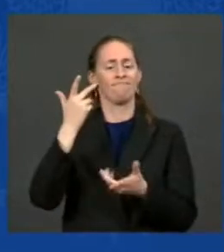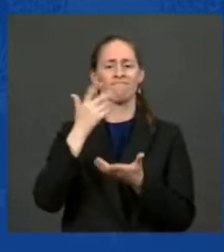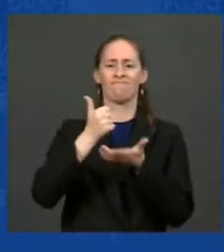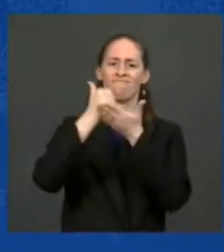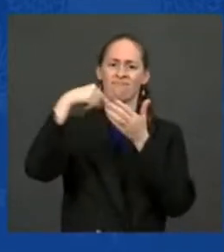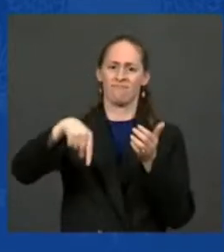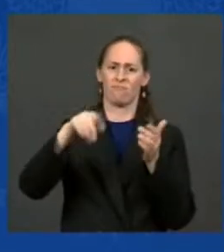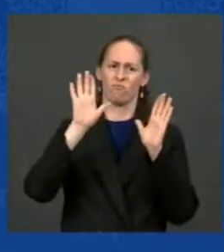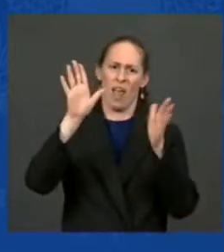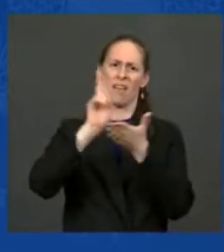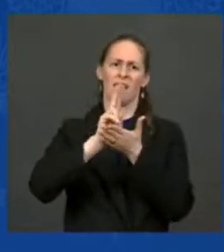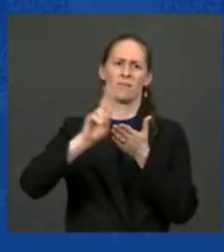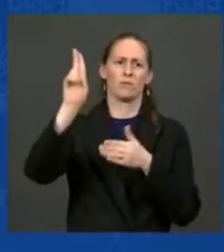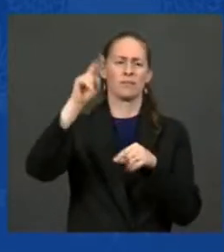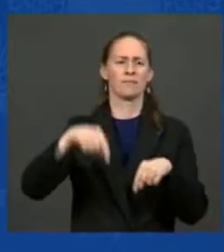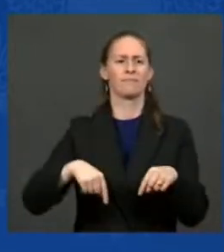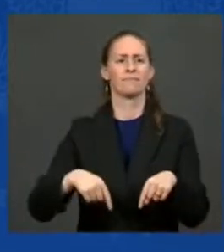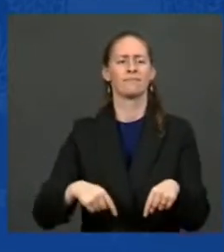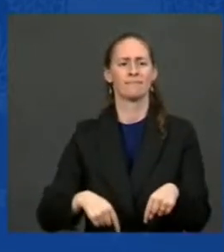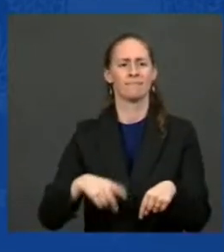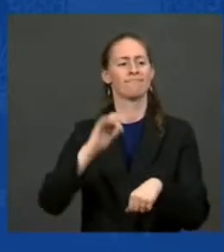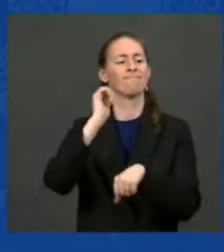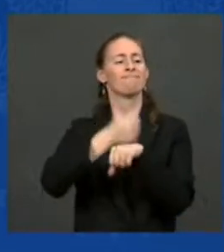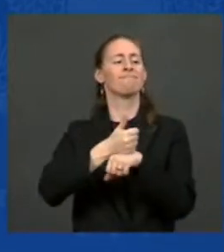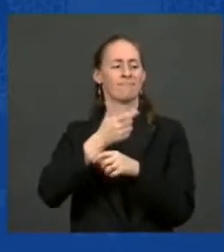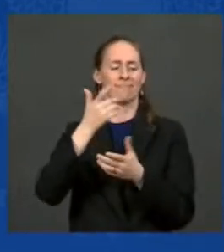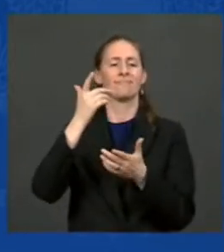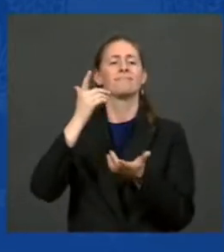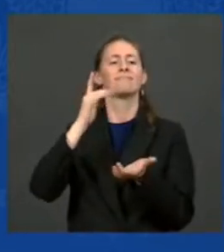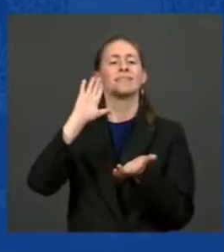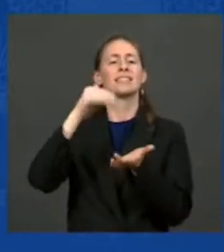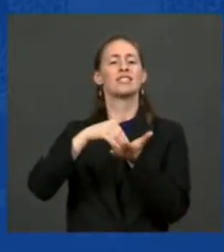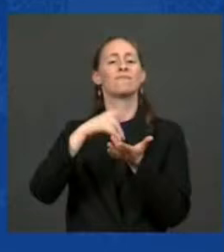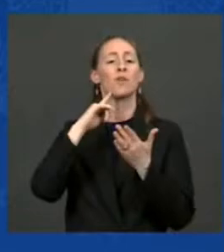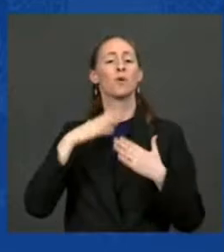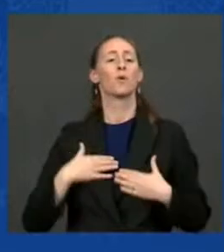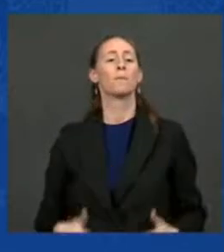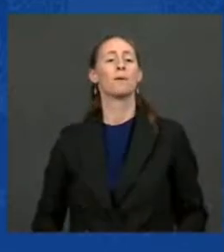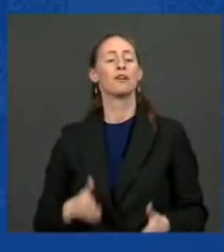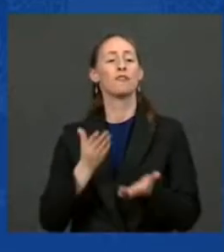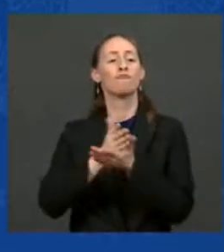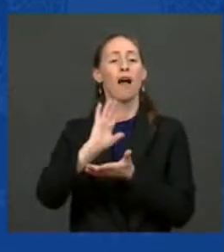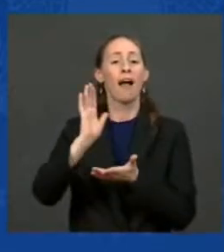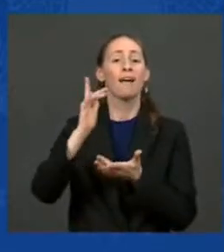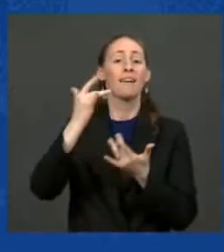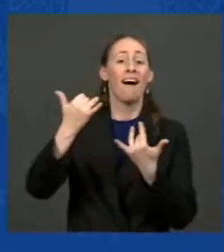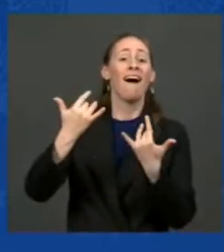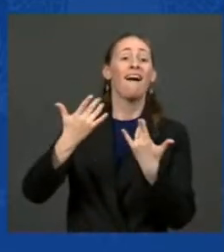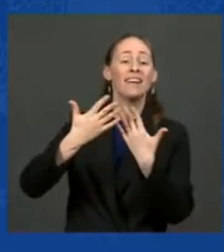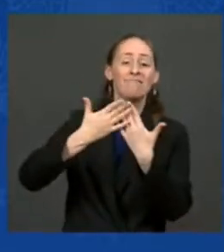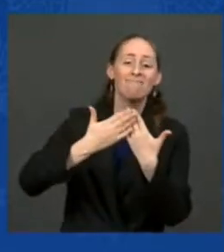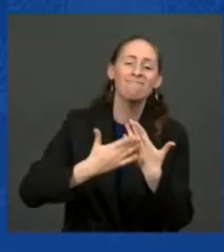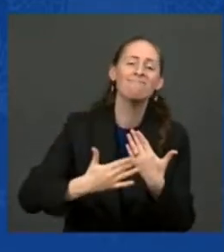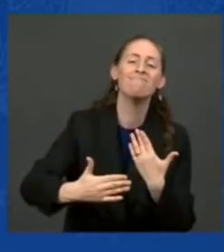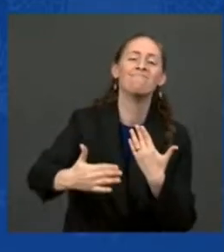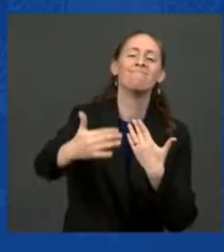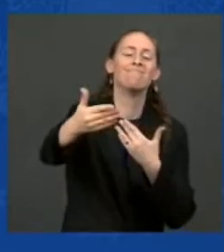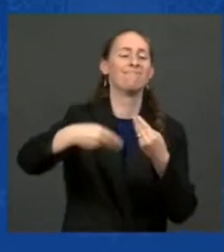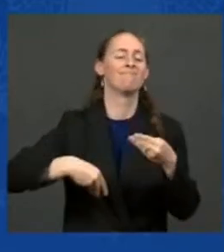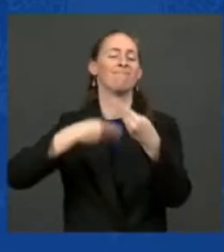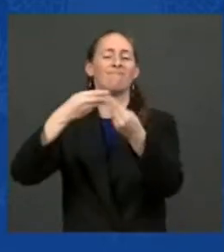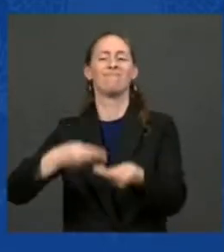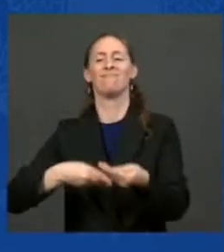the torch to those of you who will carry the fight on into the future and for the truth. So